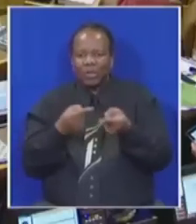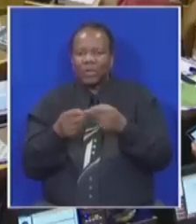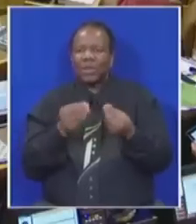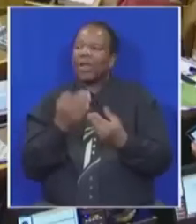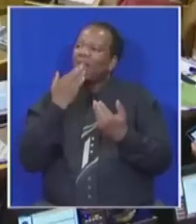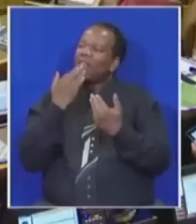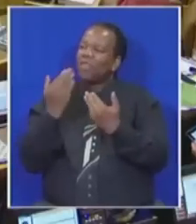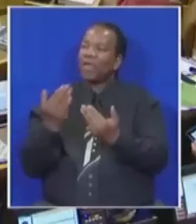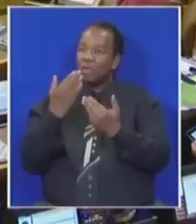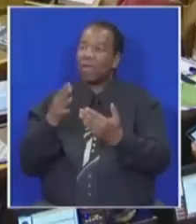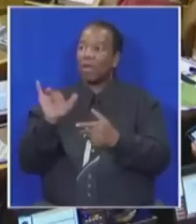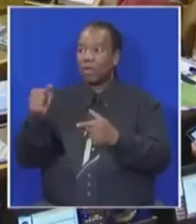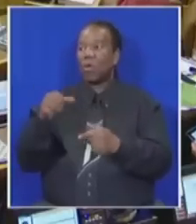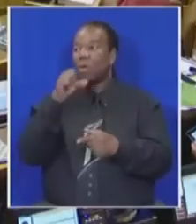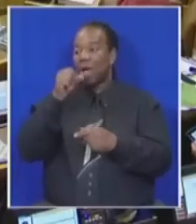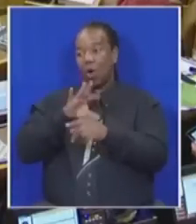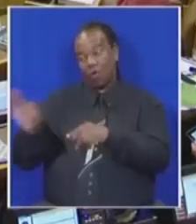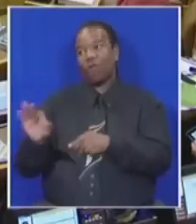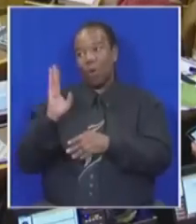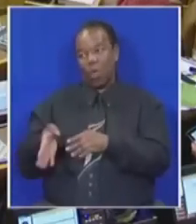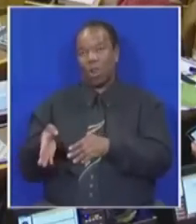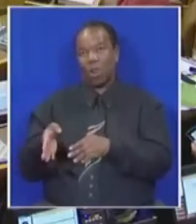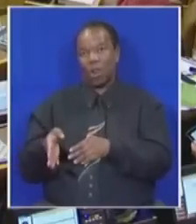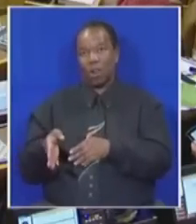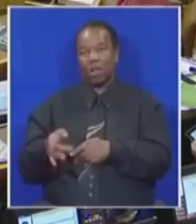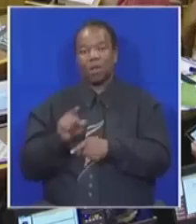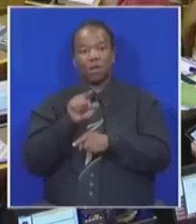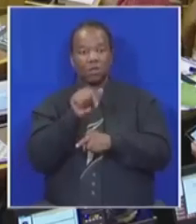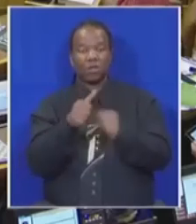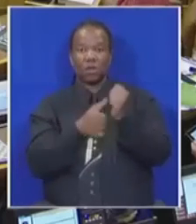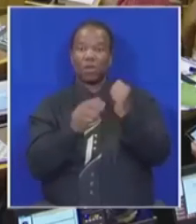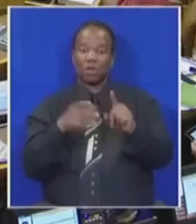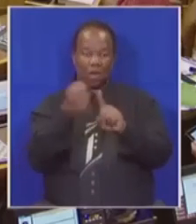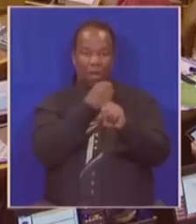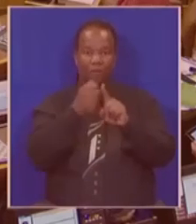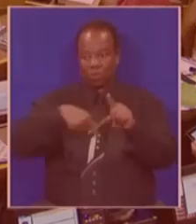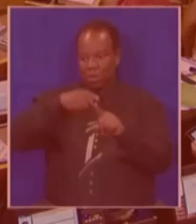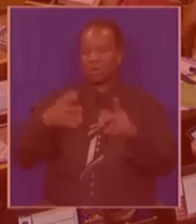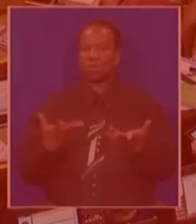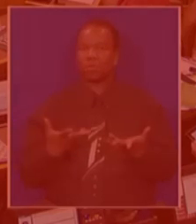without I'm going to reflecting on switch that off guy? your mic now, Honorable He's out Ndlozi, of if you order. He's continue. wasting time. He's abusing us.